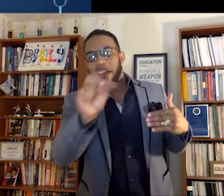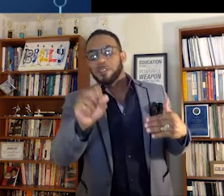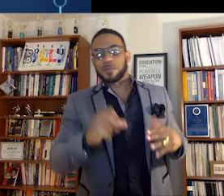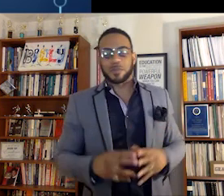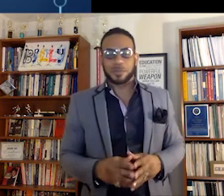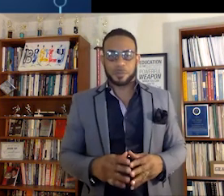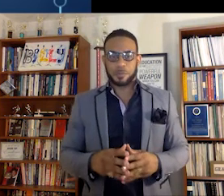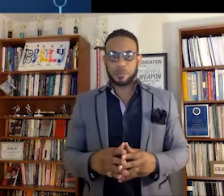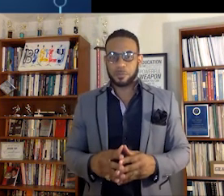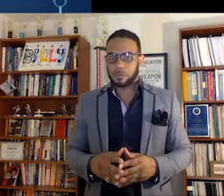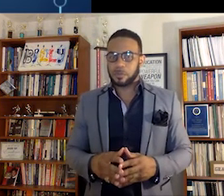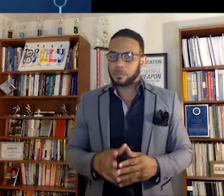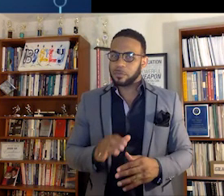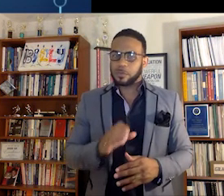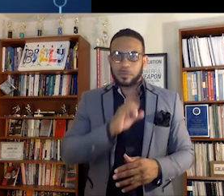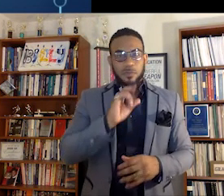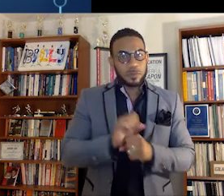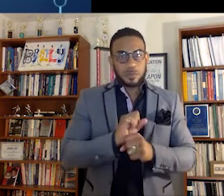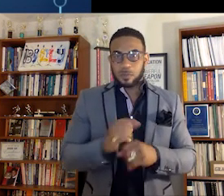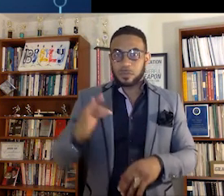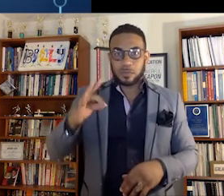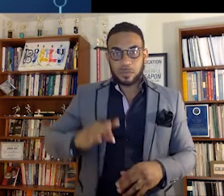school, is super helpful.